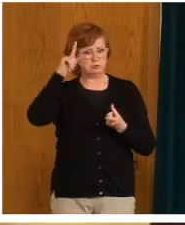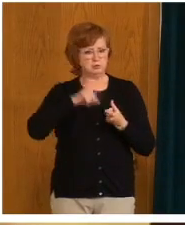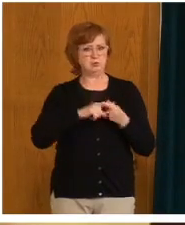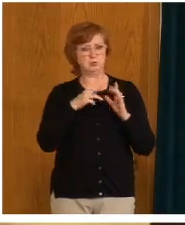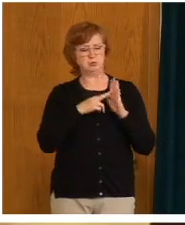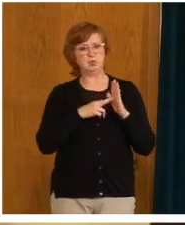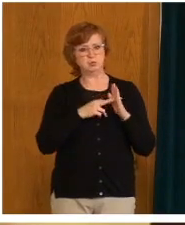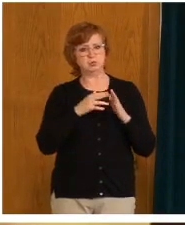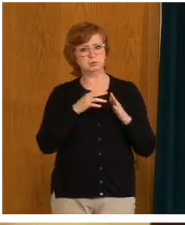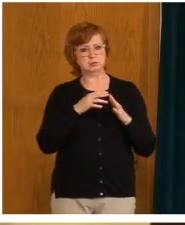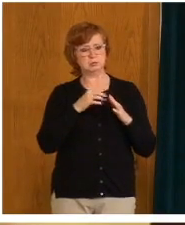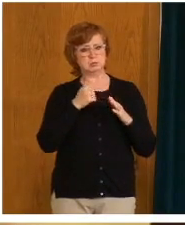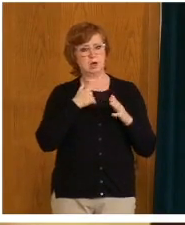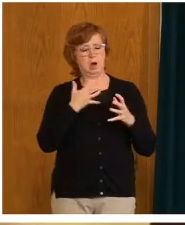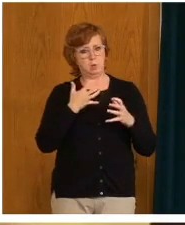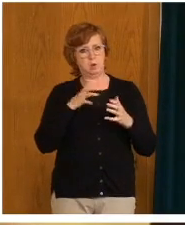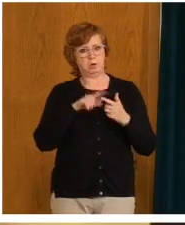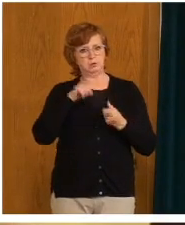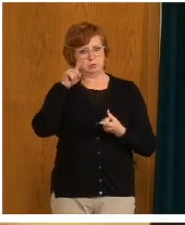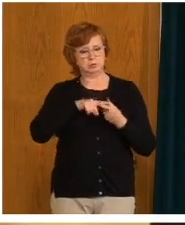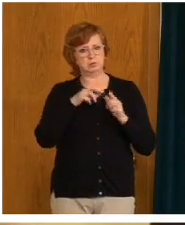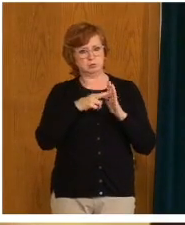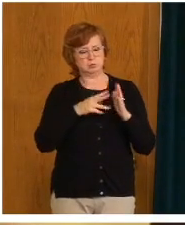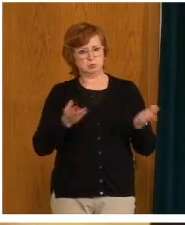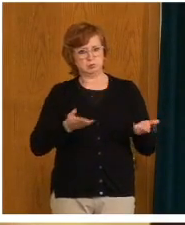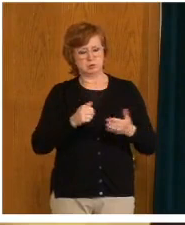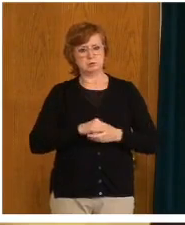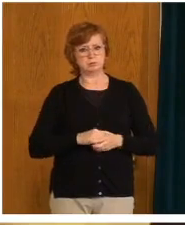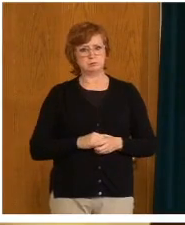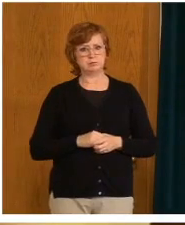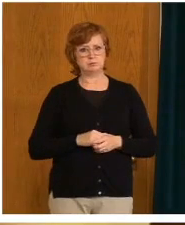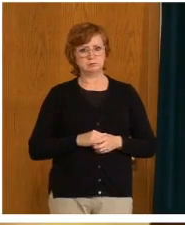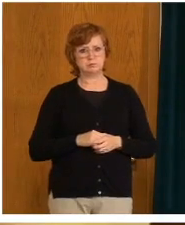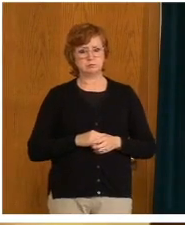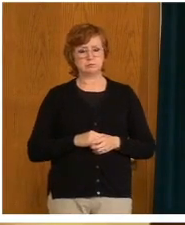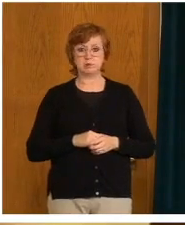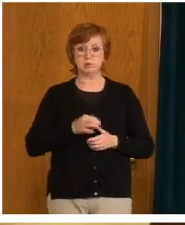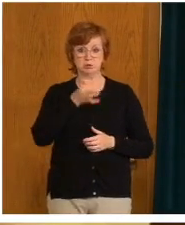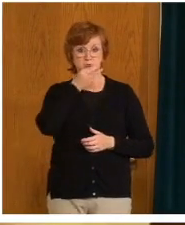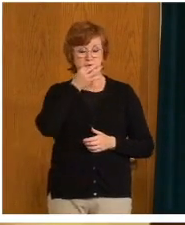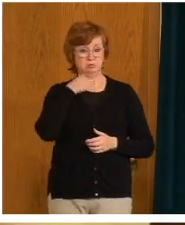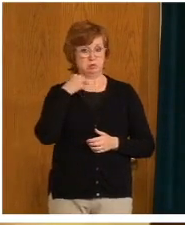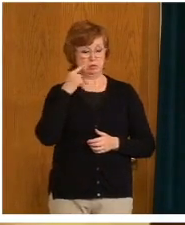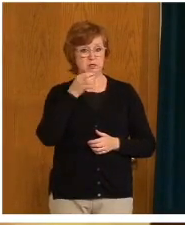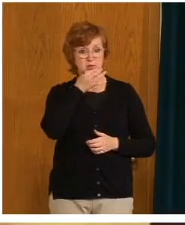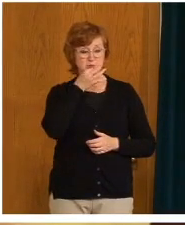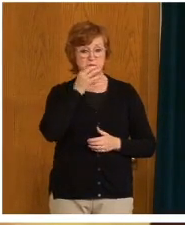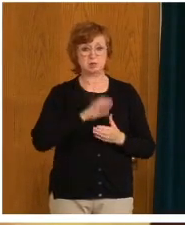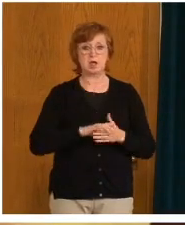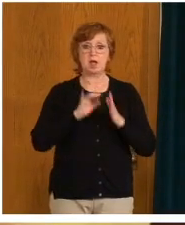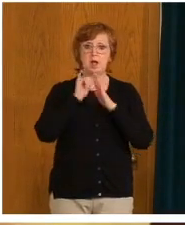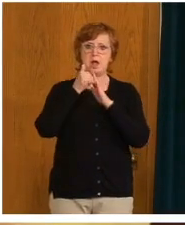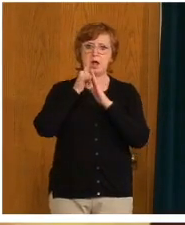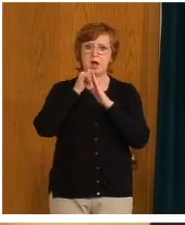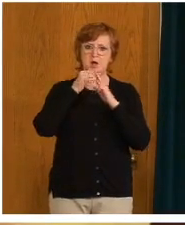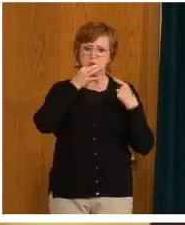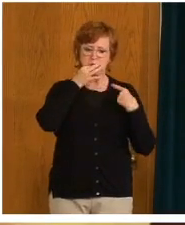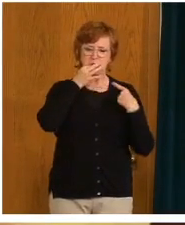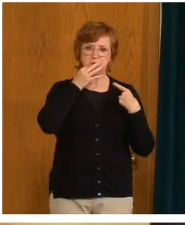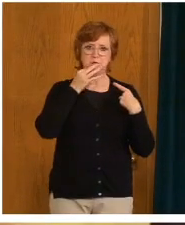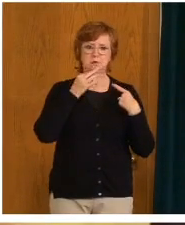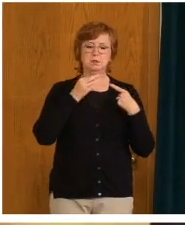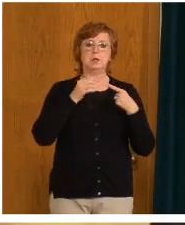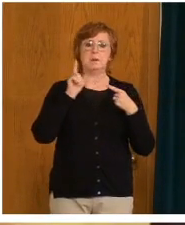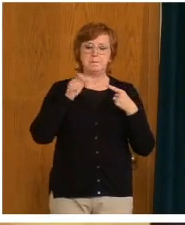there. You know, to the earlier question as well, you know, our way out of this pandemic is through large amounts